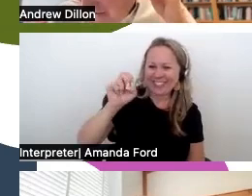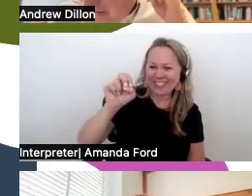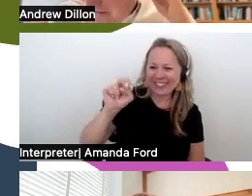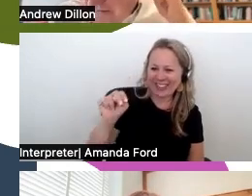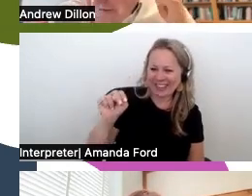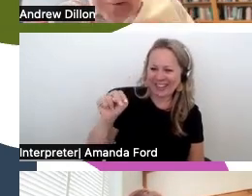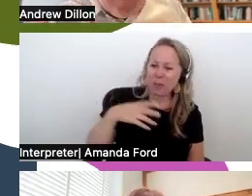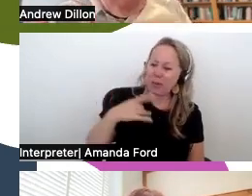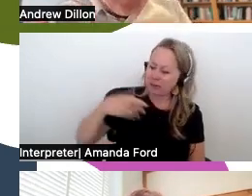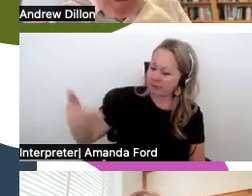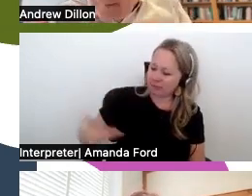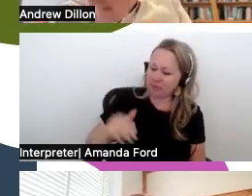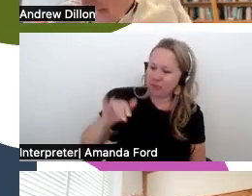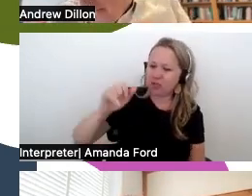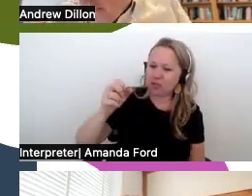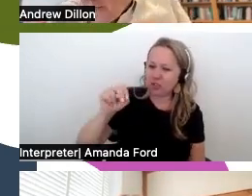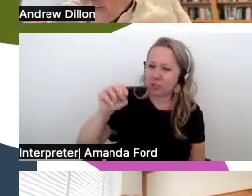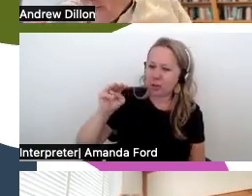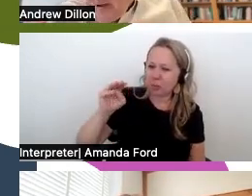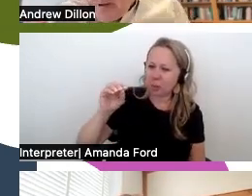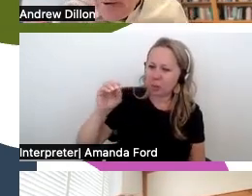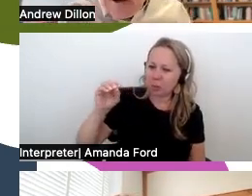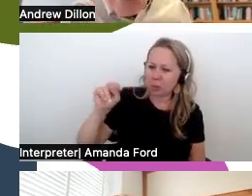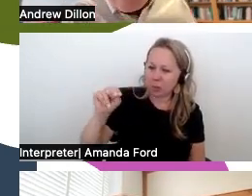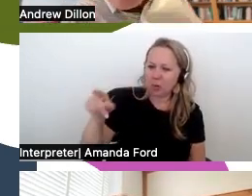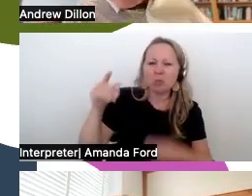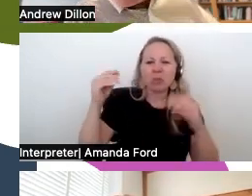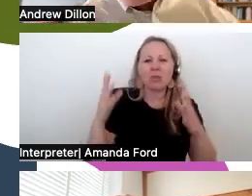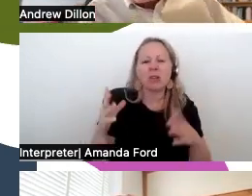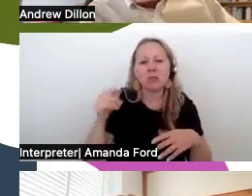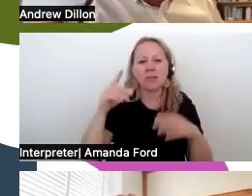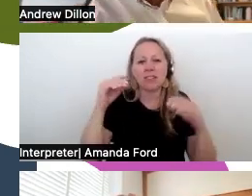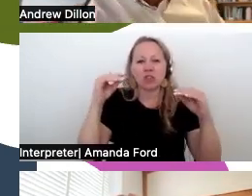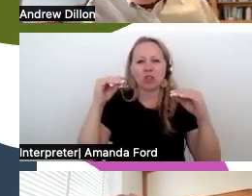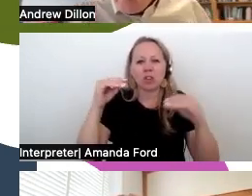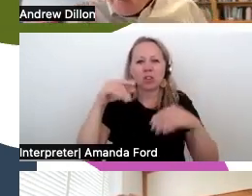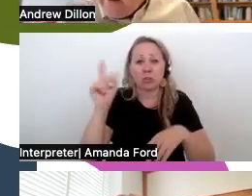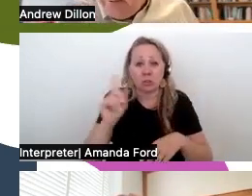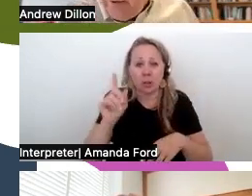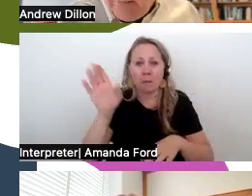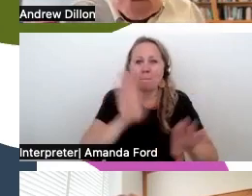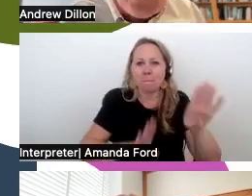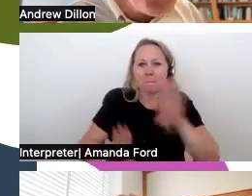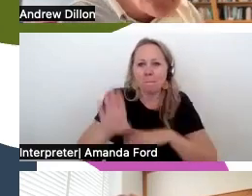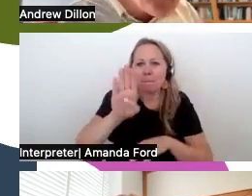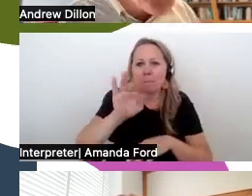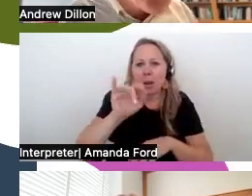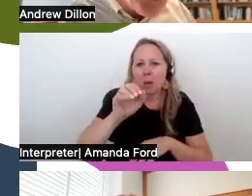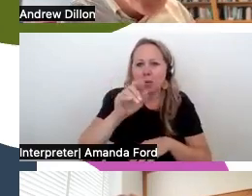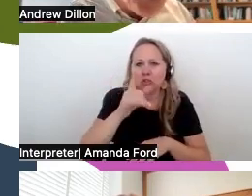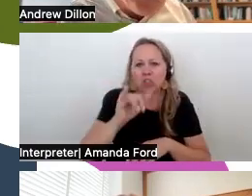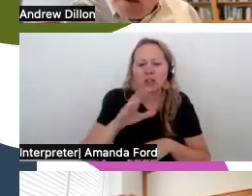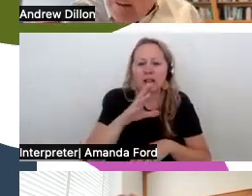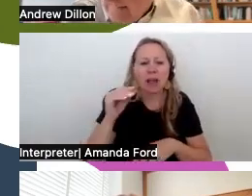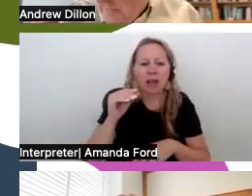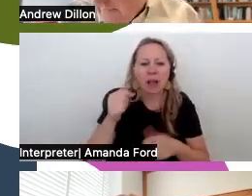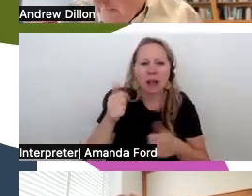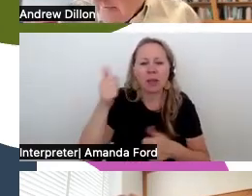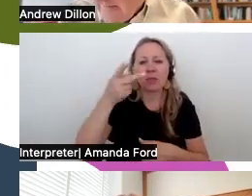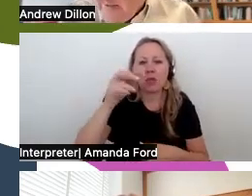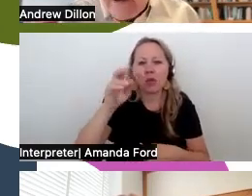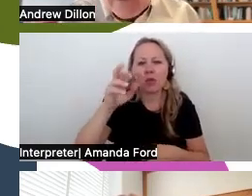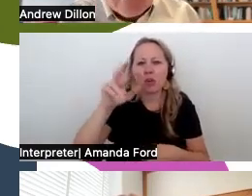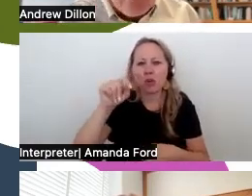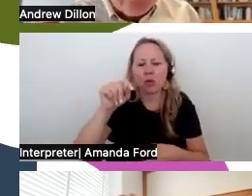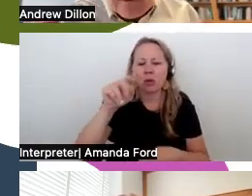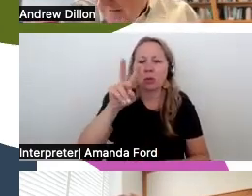introduce Jen Moon, who's a professor of instruction in biology, and interestingly, a vice provost for professional track faculty here at the University